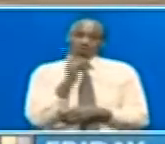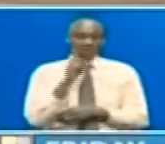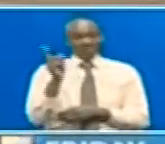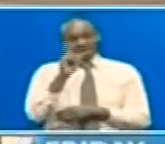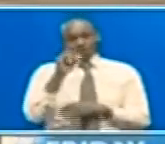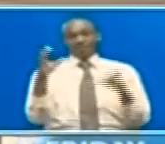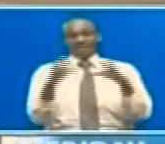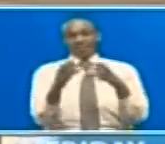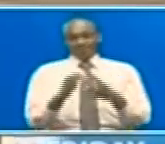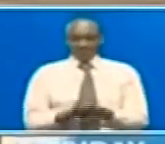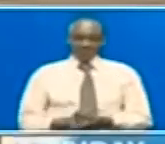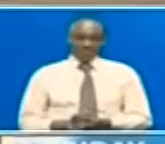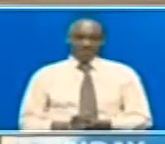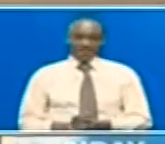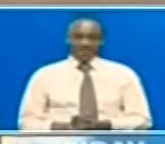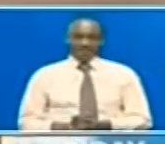Club.